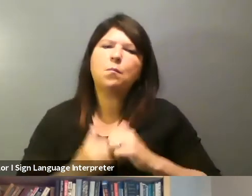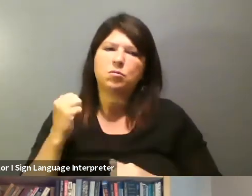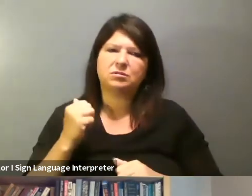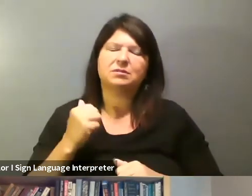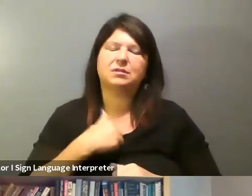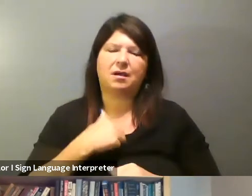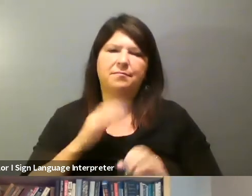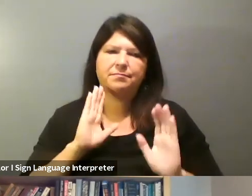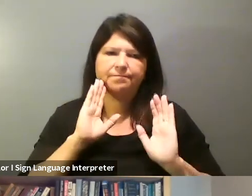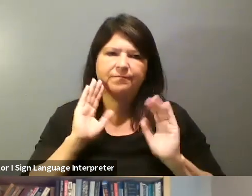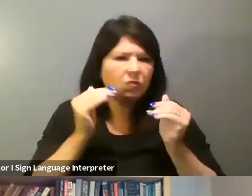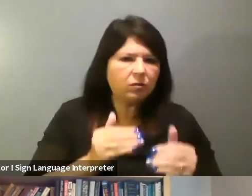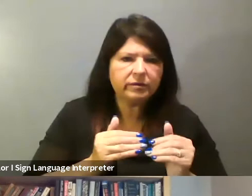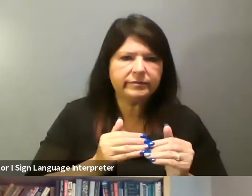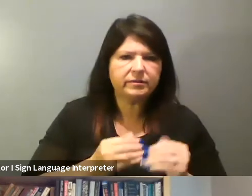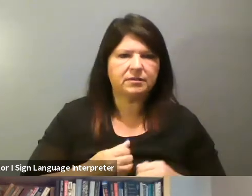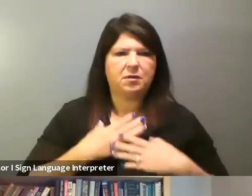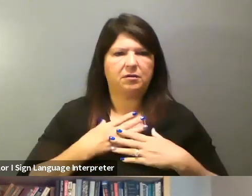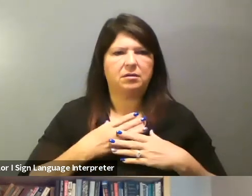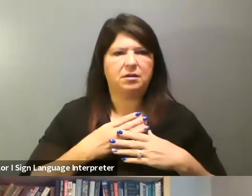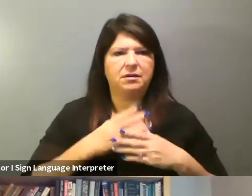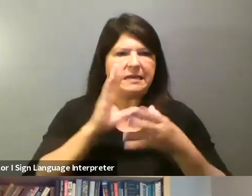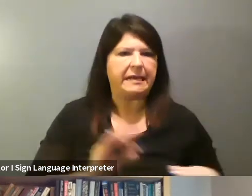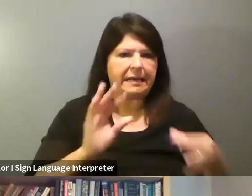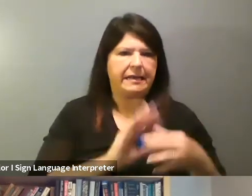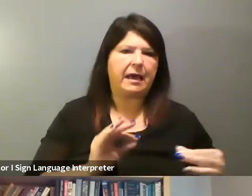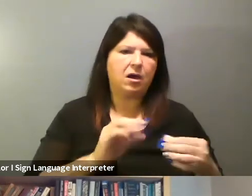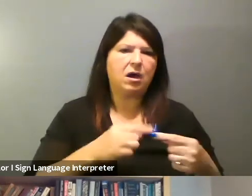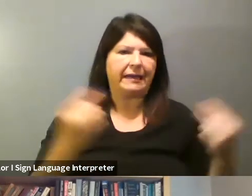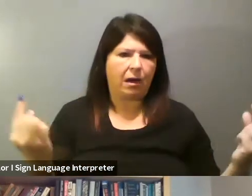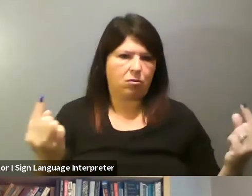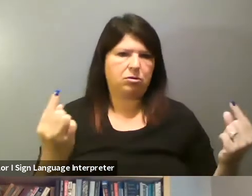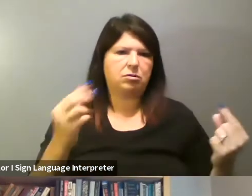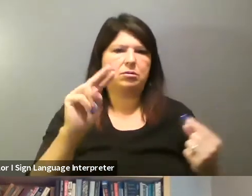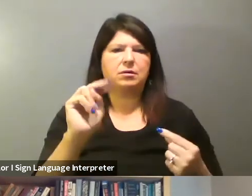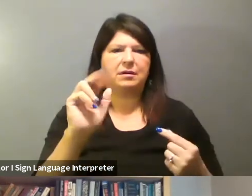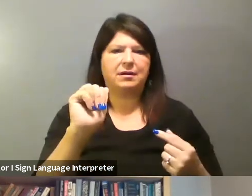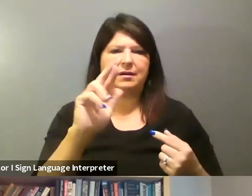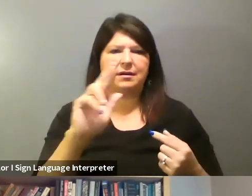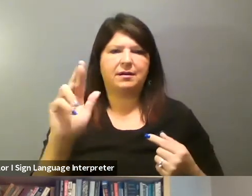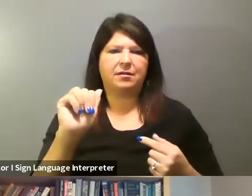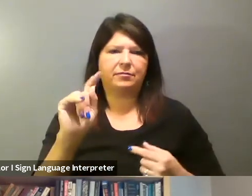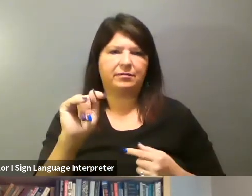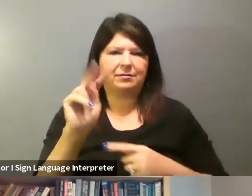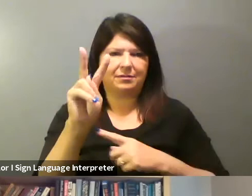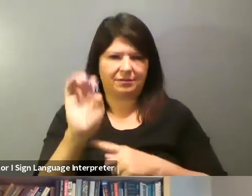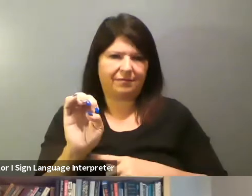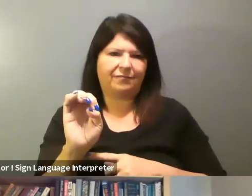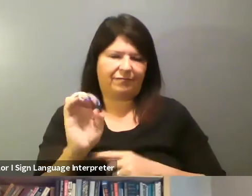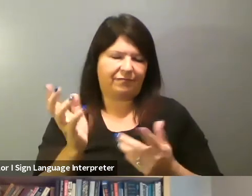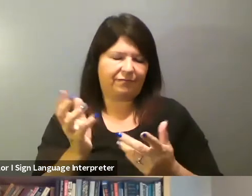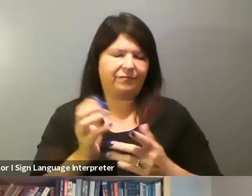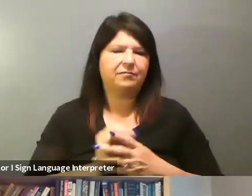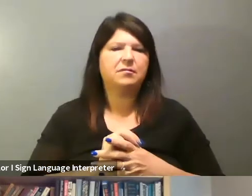that that I don't see, that I just see the counter narrative, or more with my last